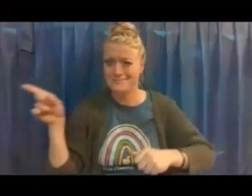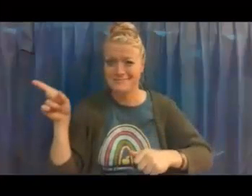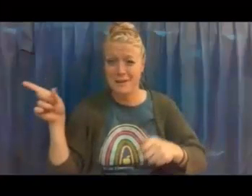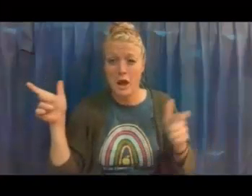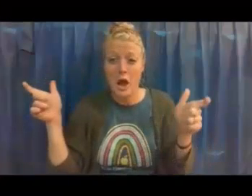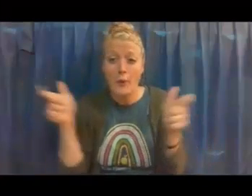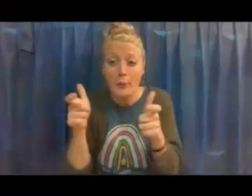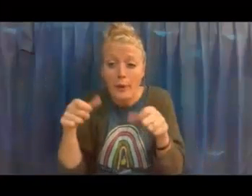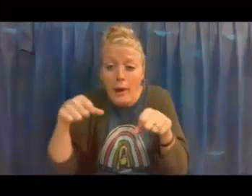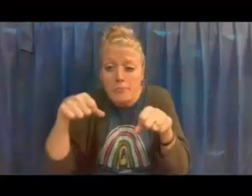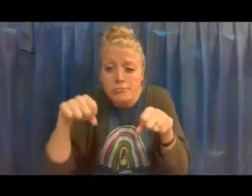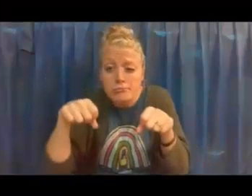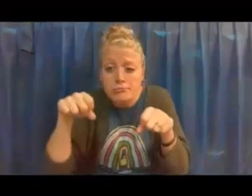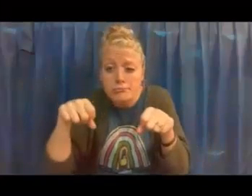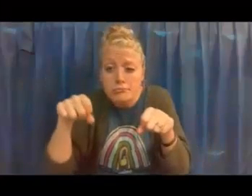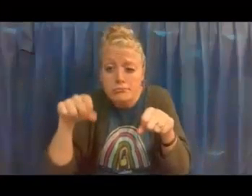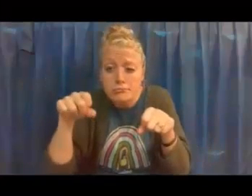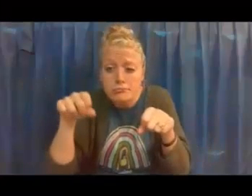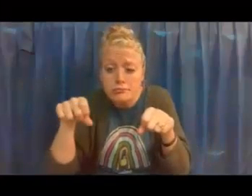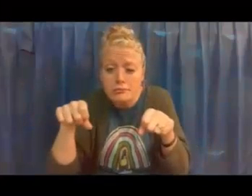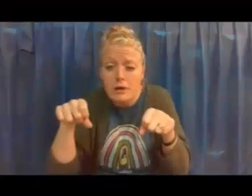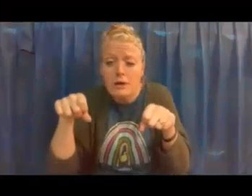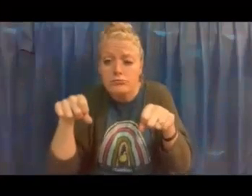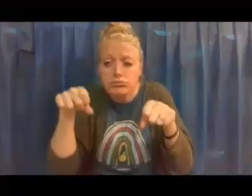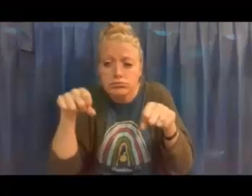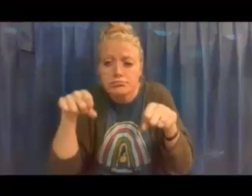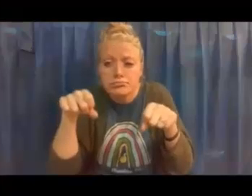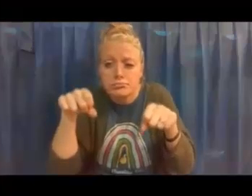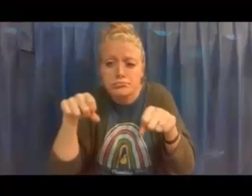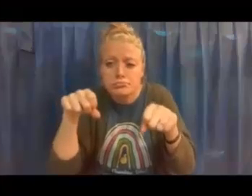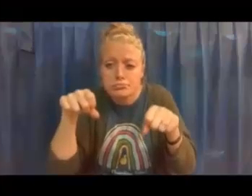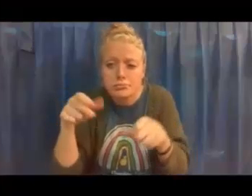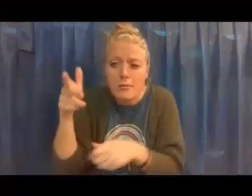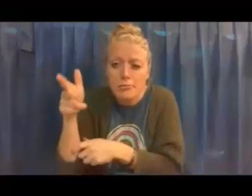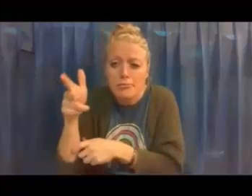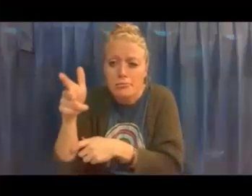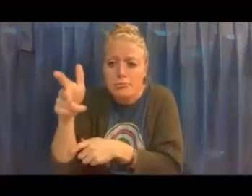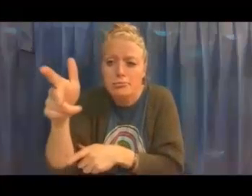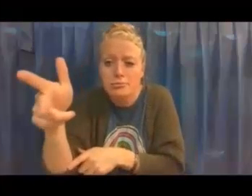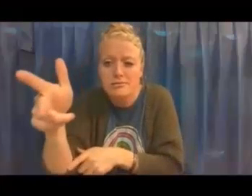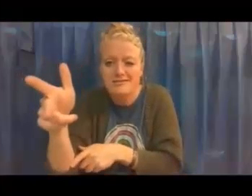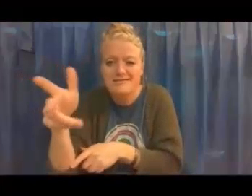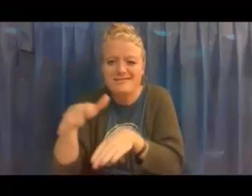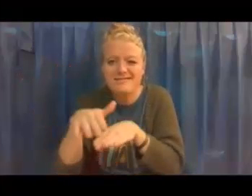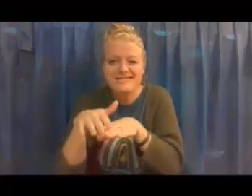fast? No, this is a small little scooter.